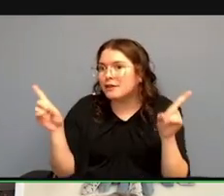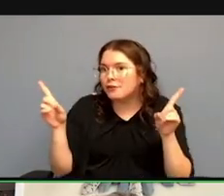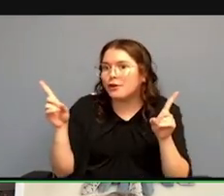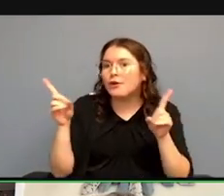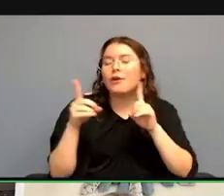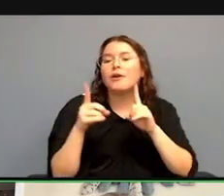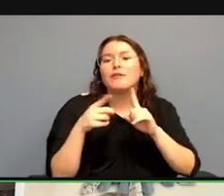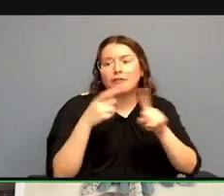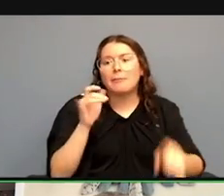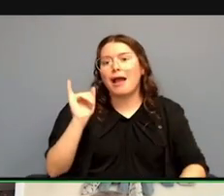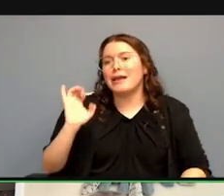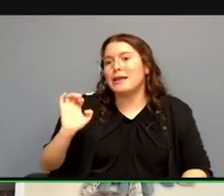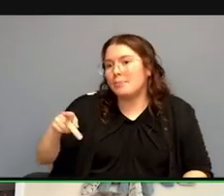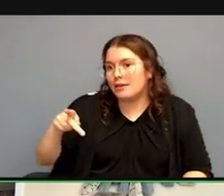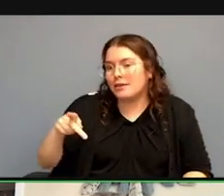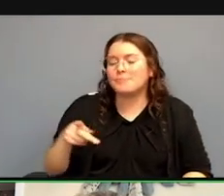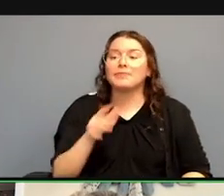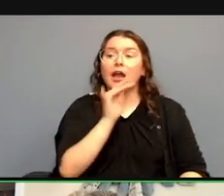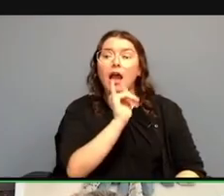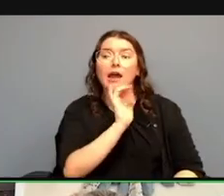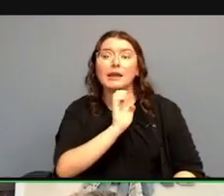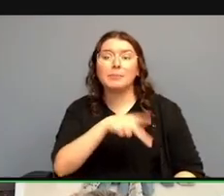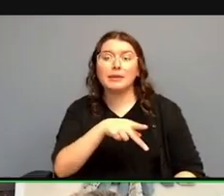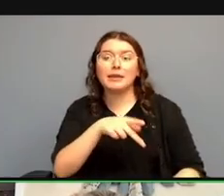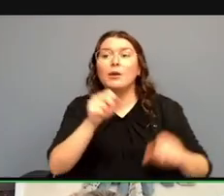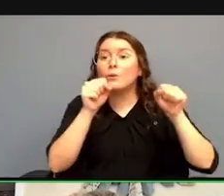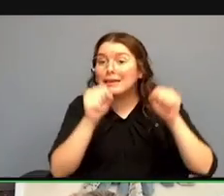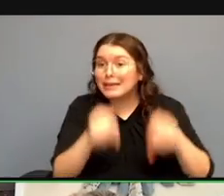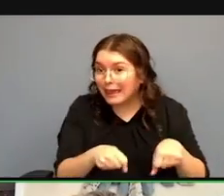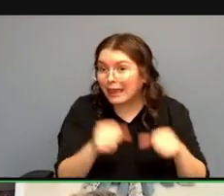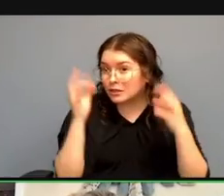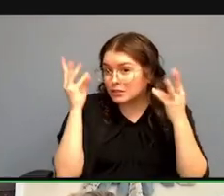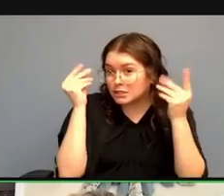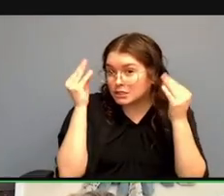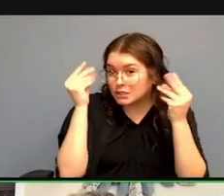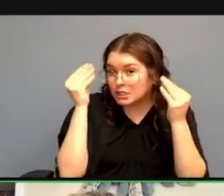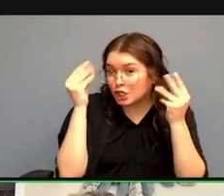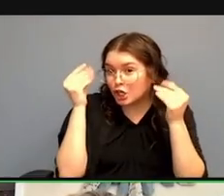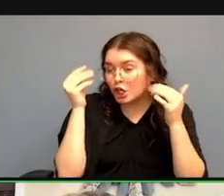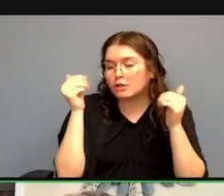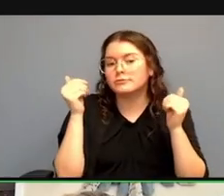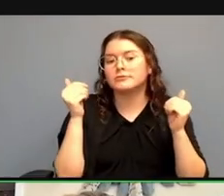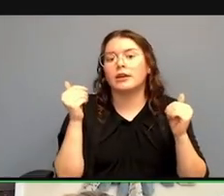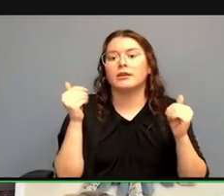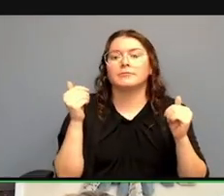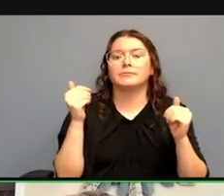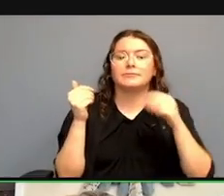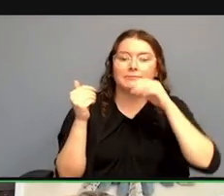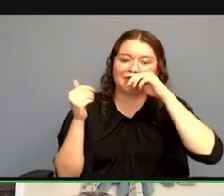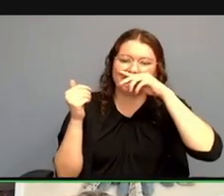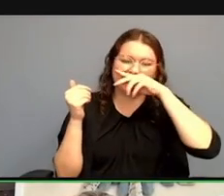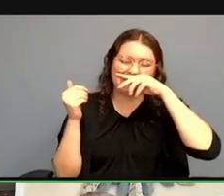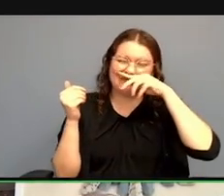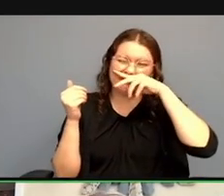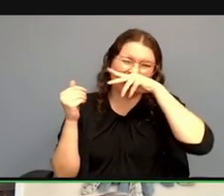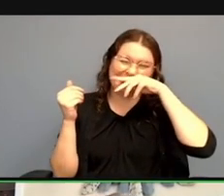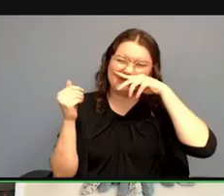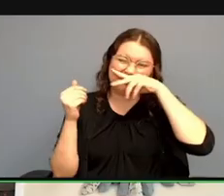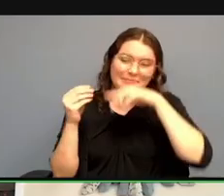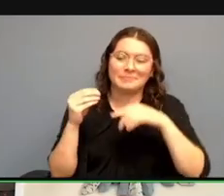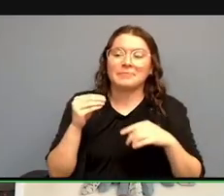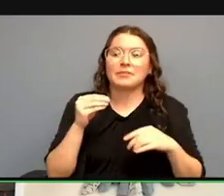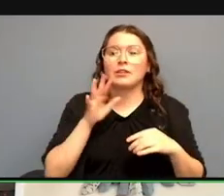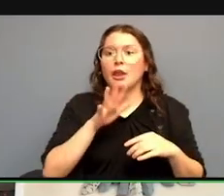IEP. For an IEP, we can consider things that minimize the impact of the disability, but for